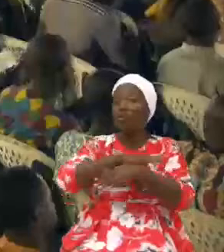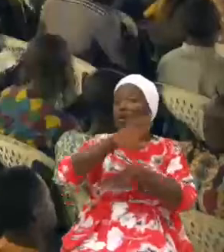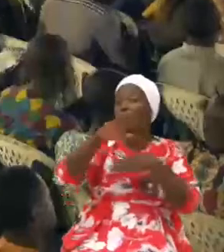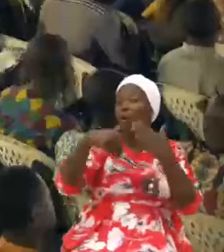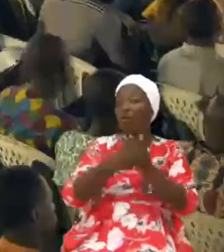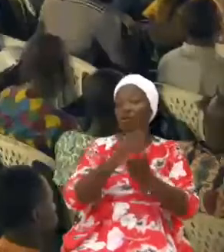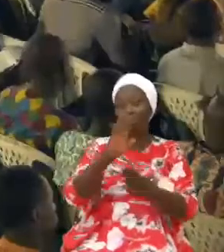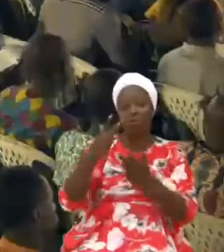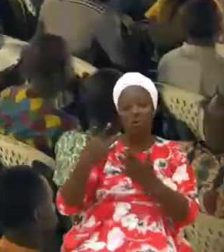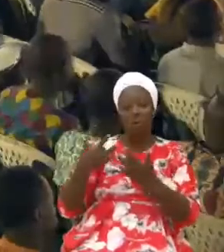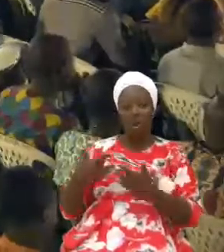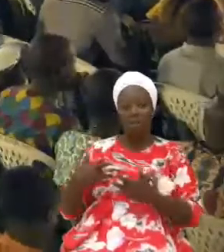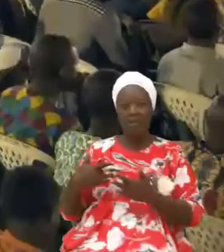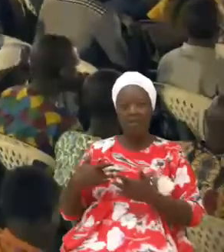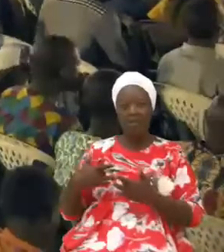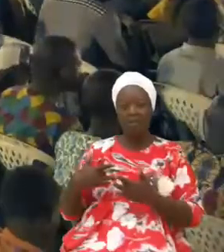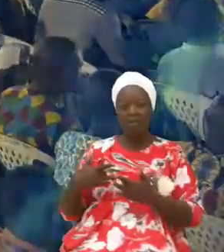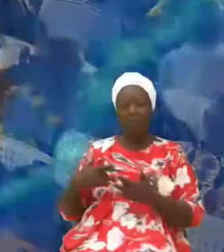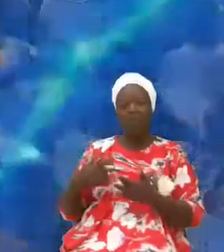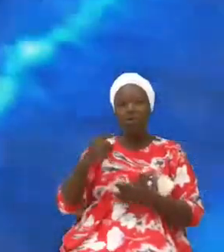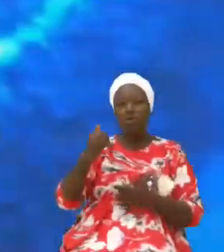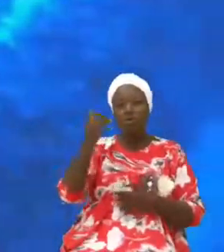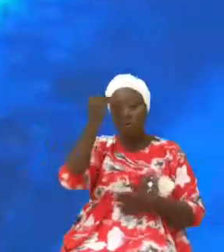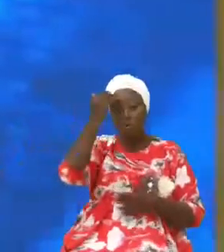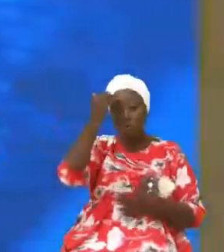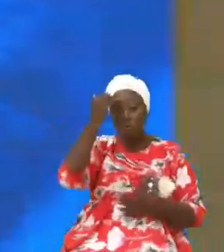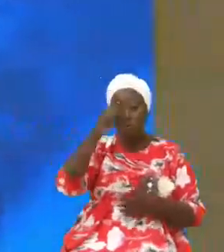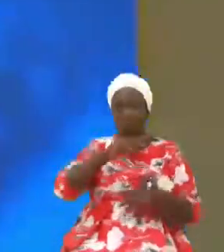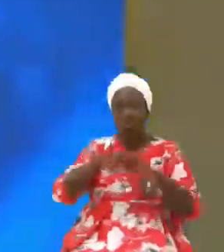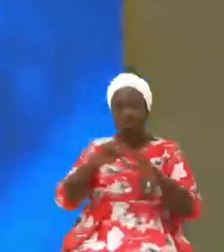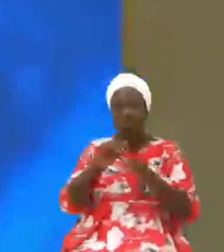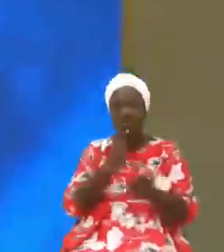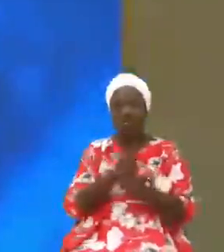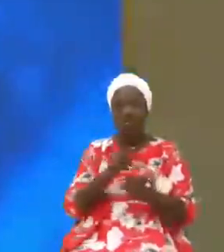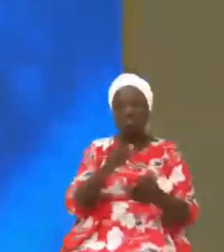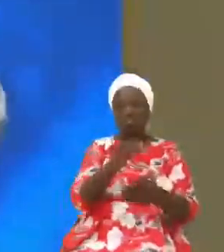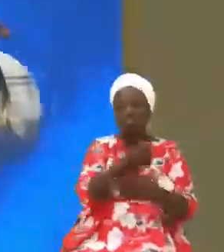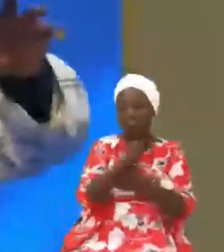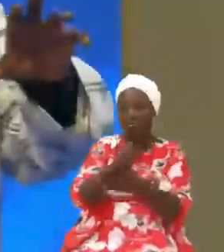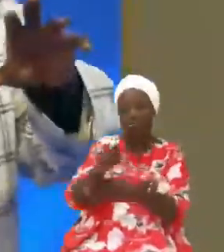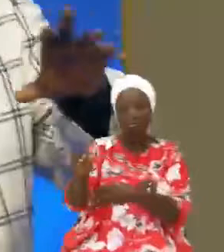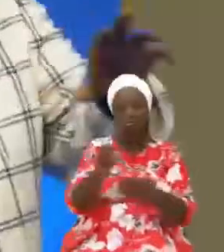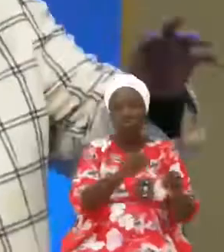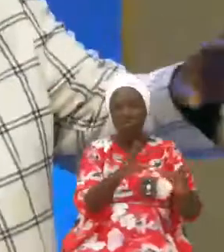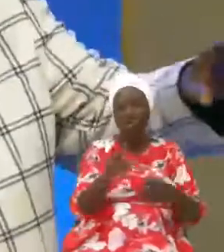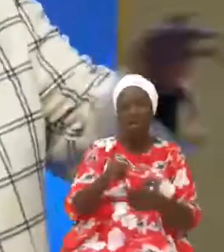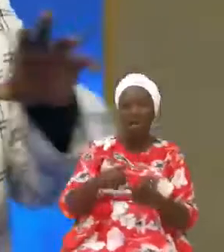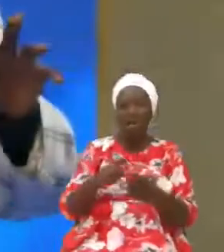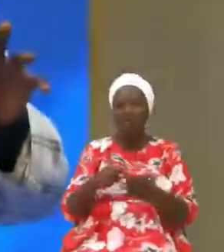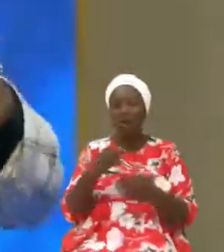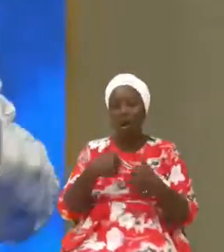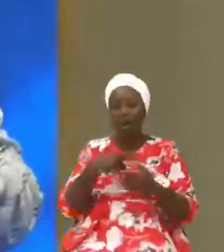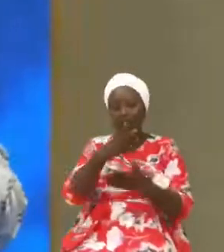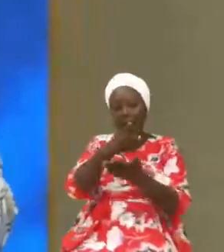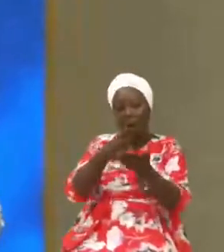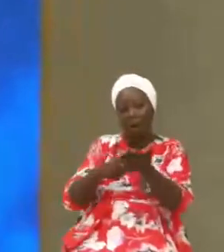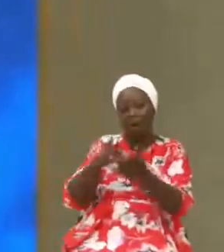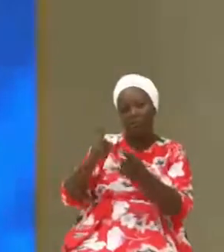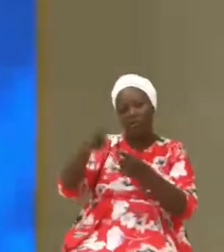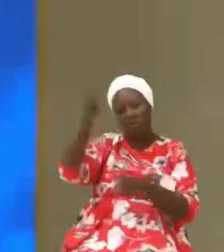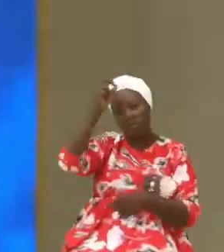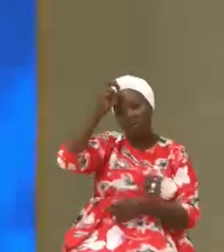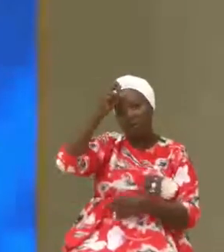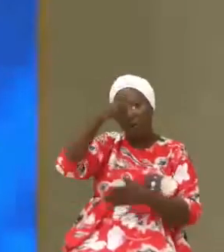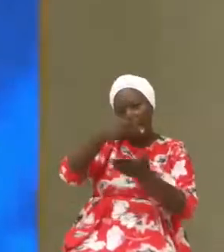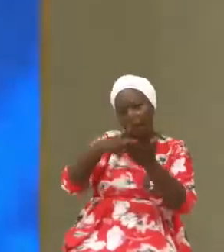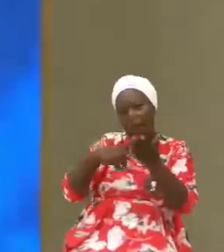turn unto me with all your heart. You don't distribute yourself, your heart,